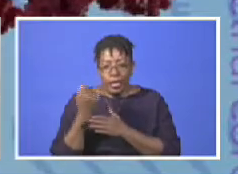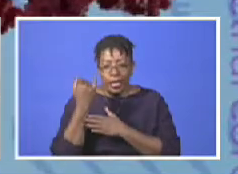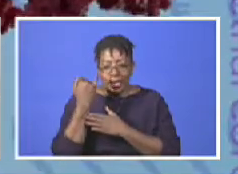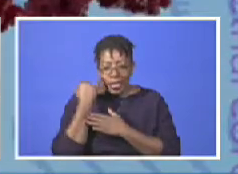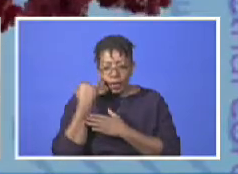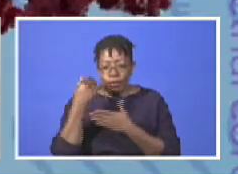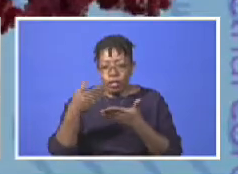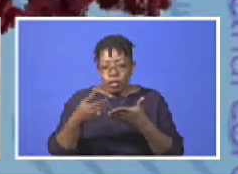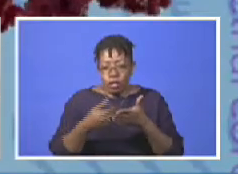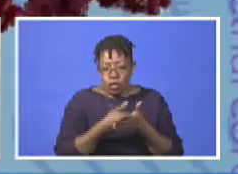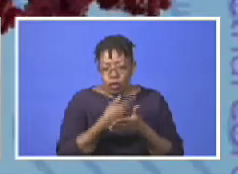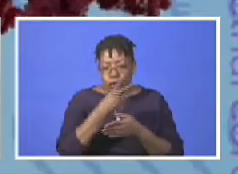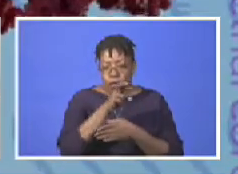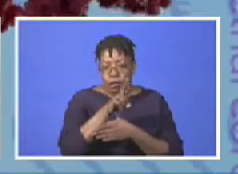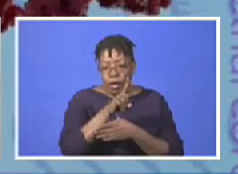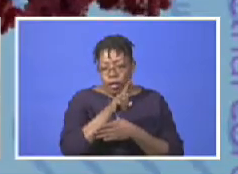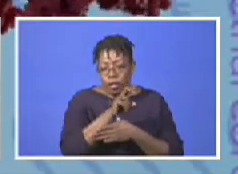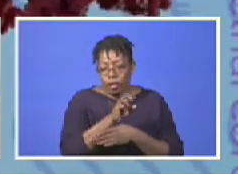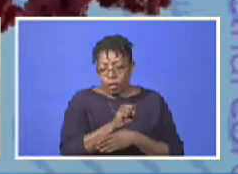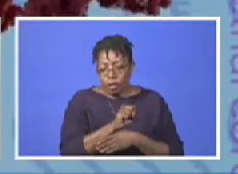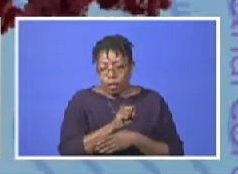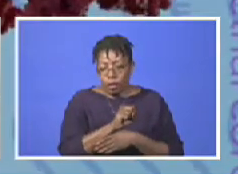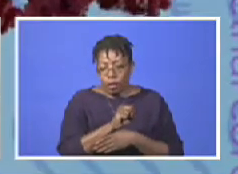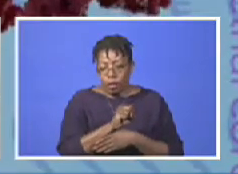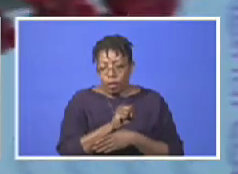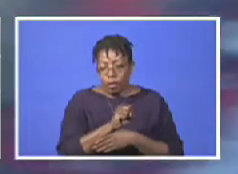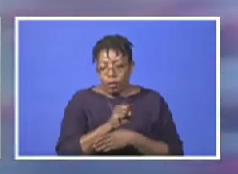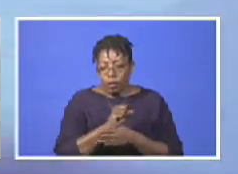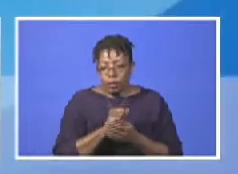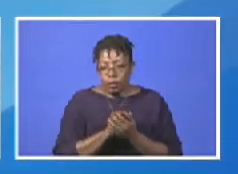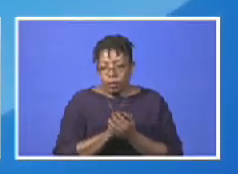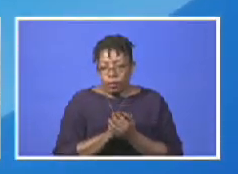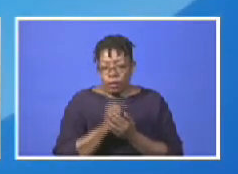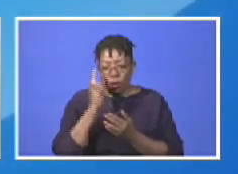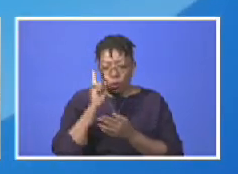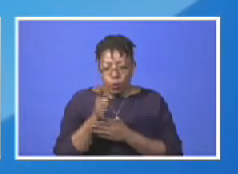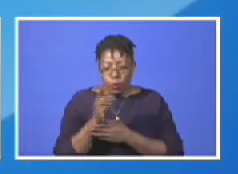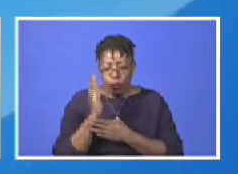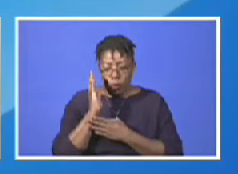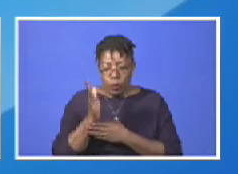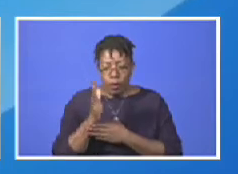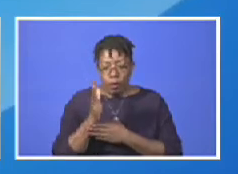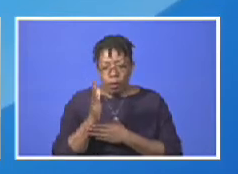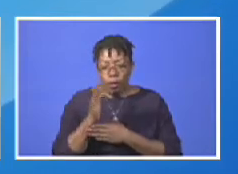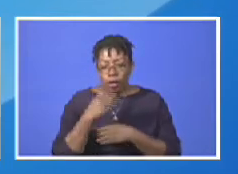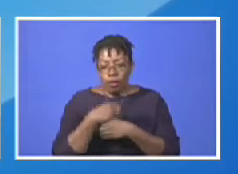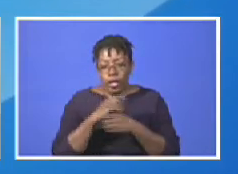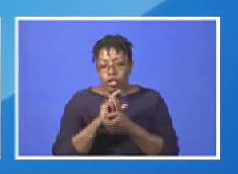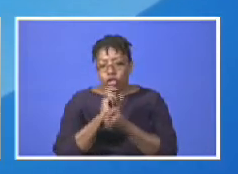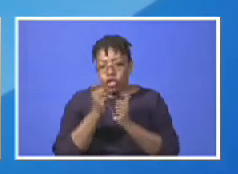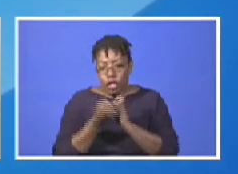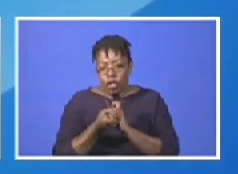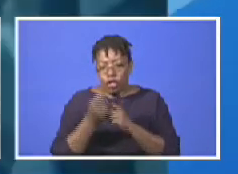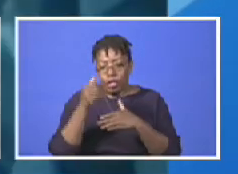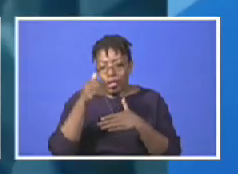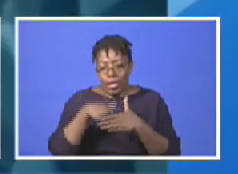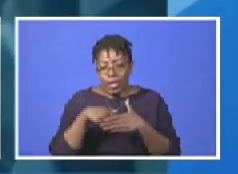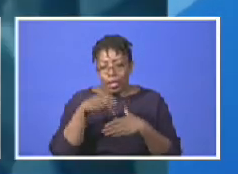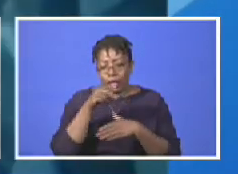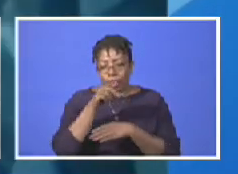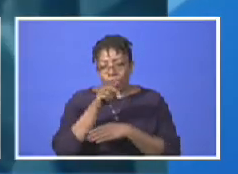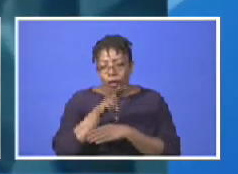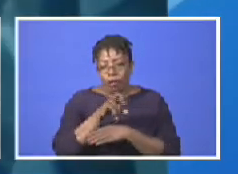these mutated viruses whether the mutations will cause changes in the virus. Will it be more infectious,